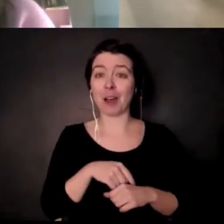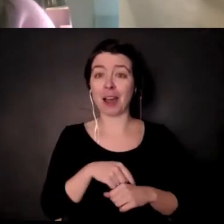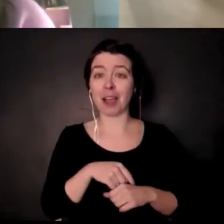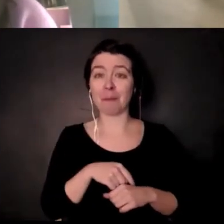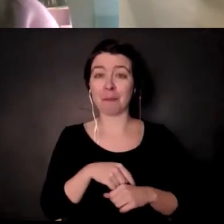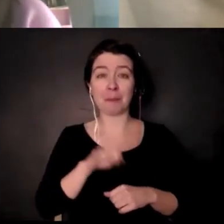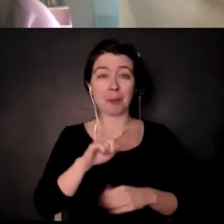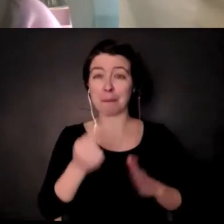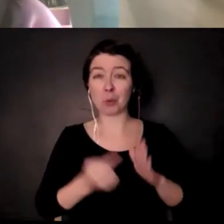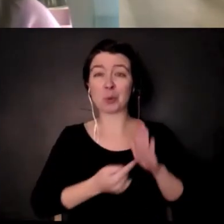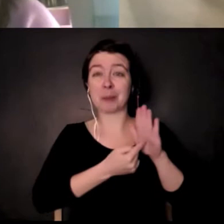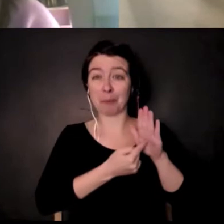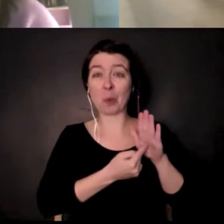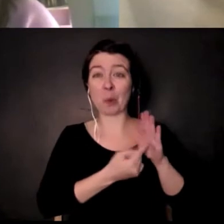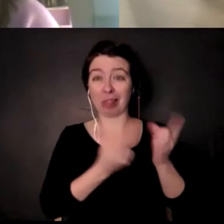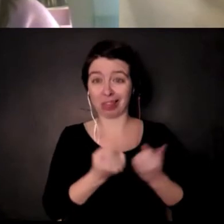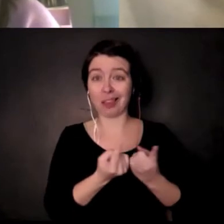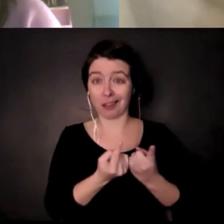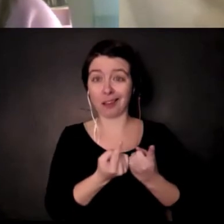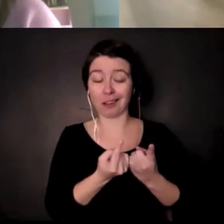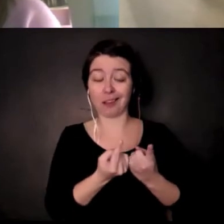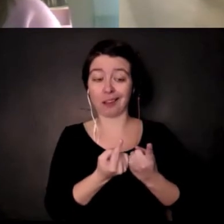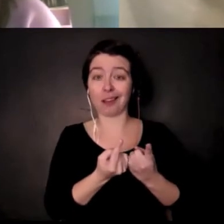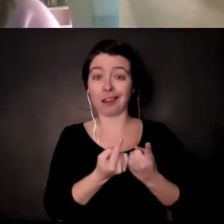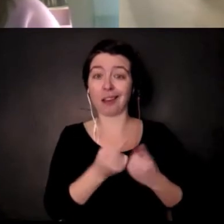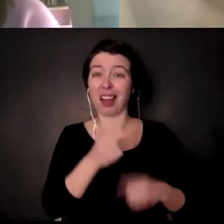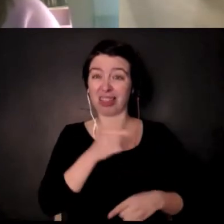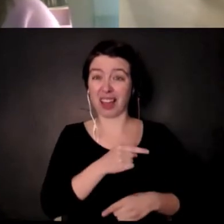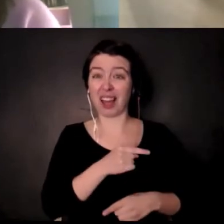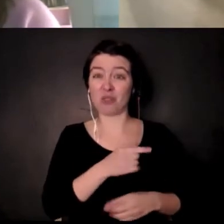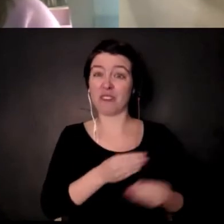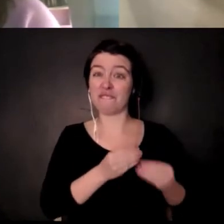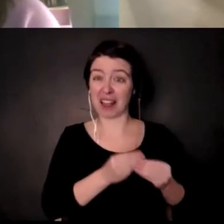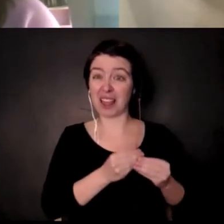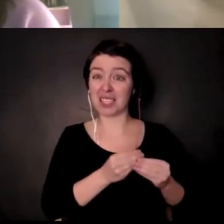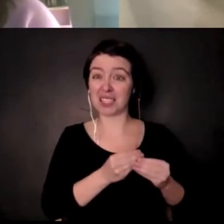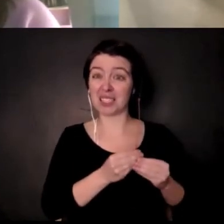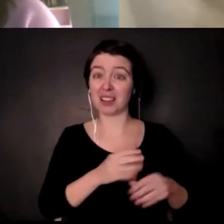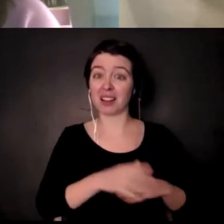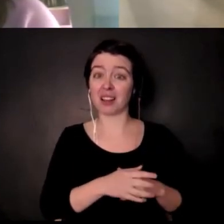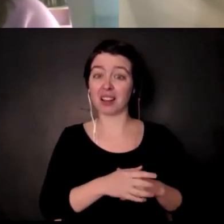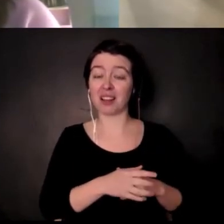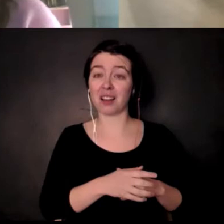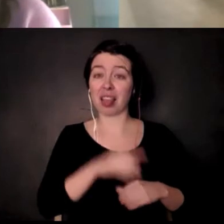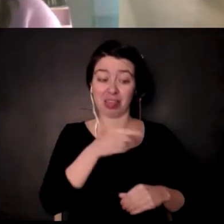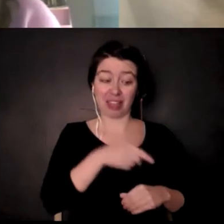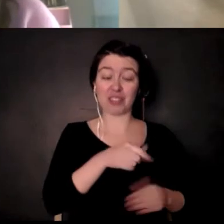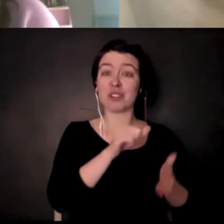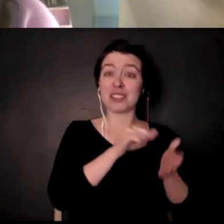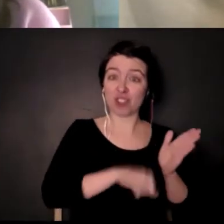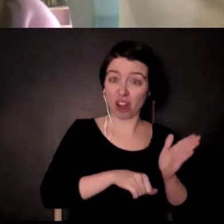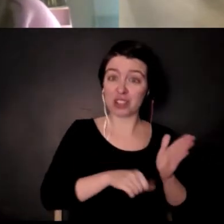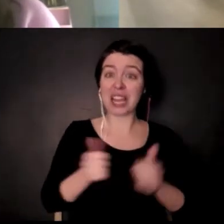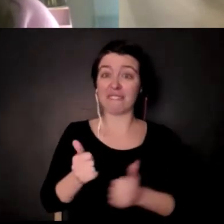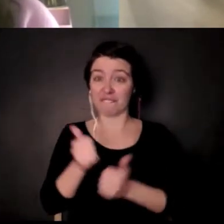priority, and as a valid and relevant point of departure and arrival. And I